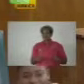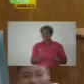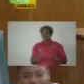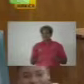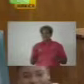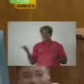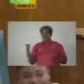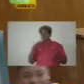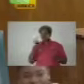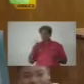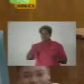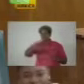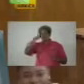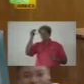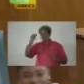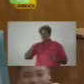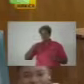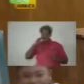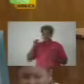That's what he said. Yes.